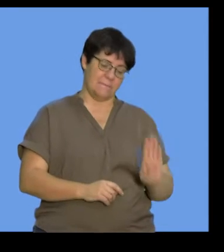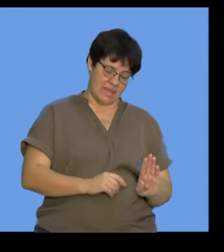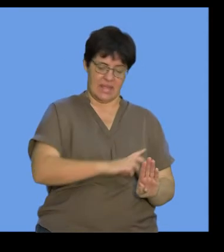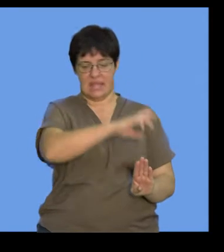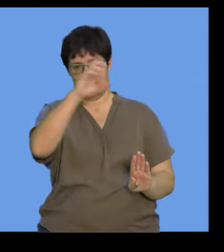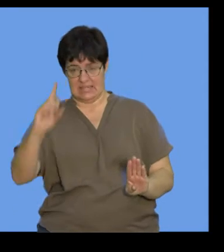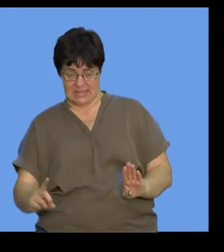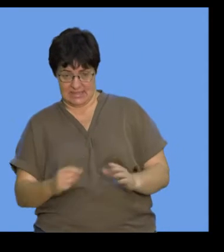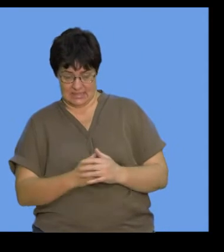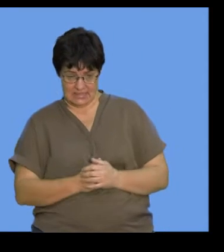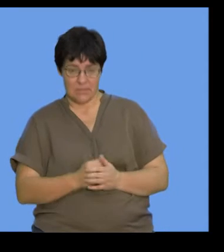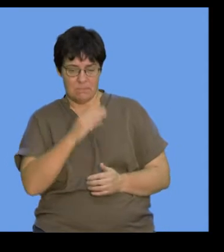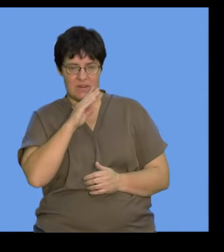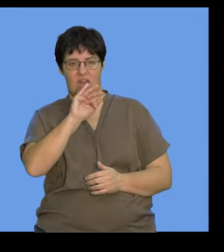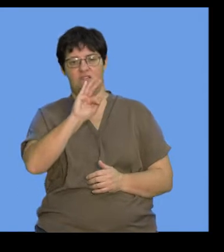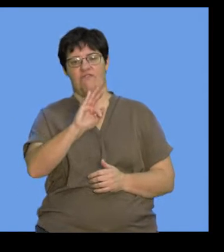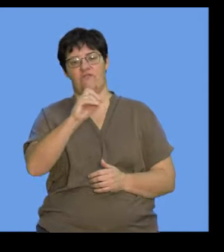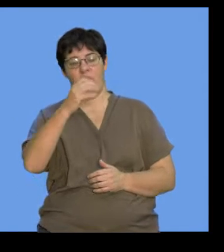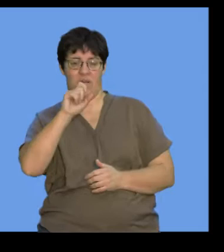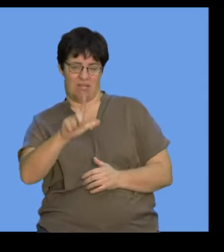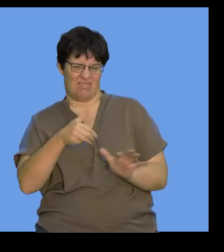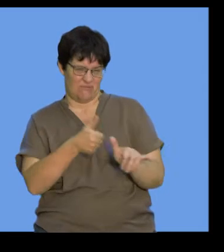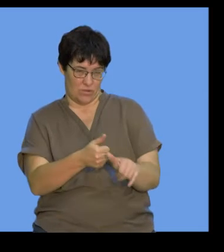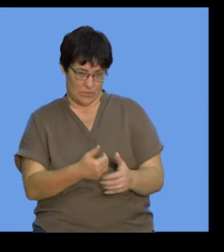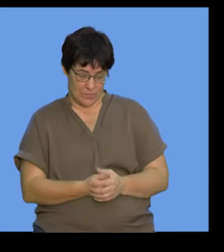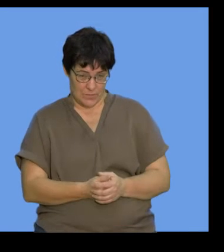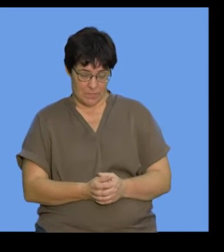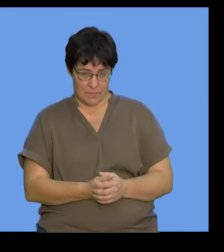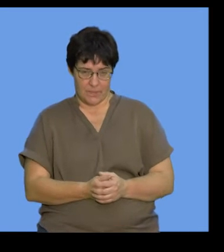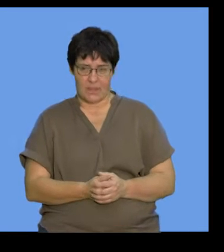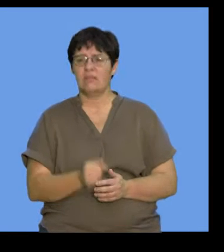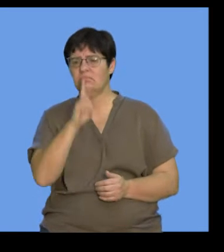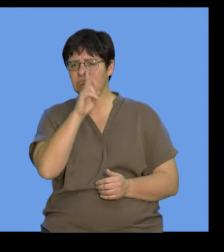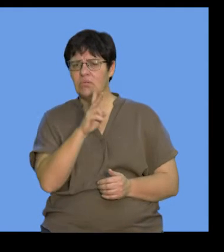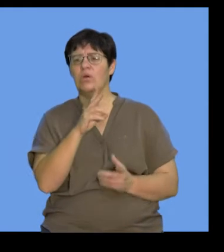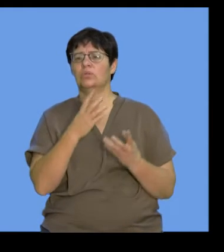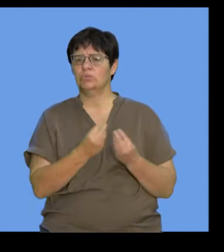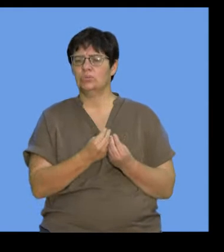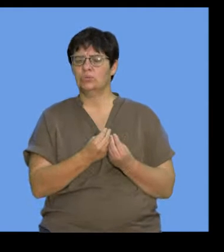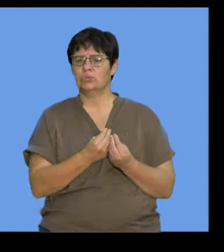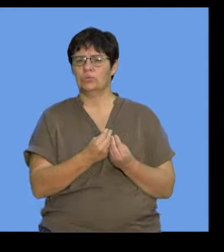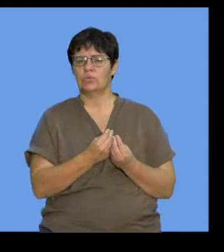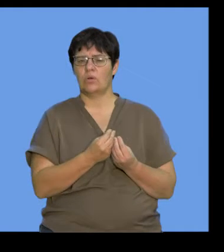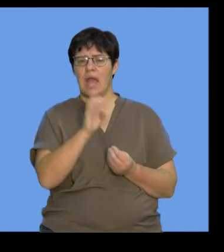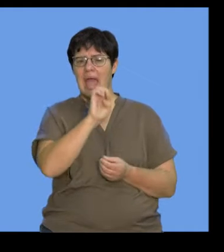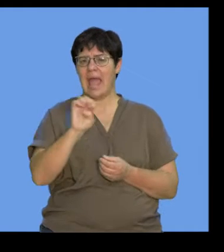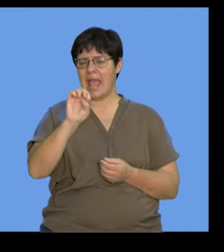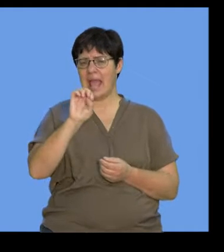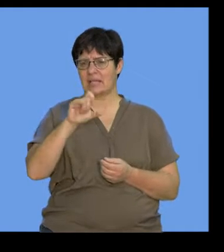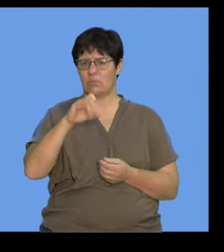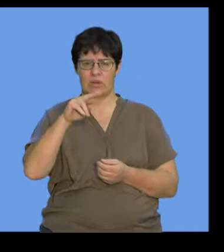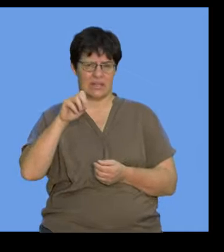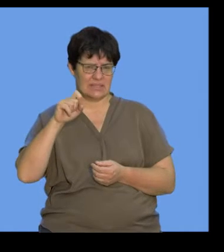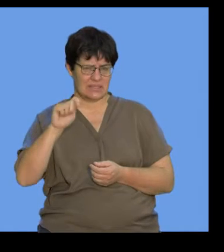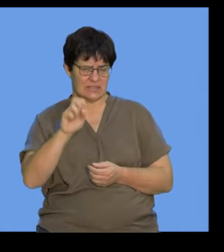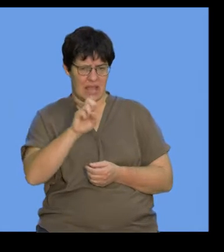Now, when you're squaring a binomial, remember that when we did exponents long time ago, we looked at